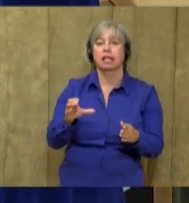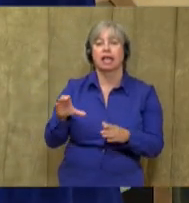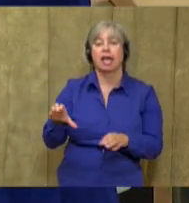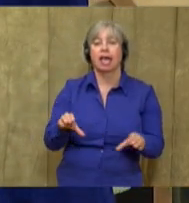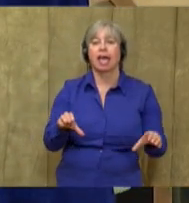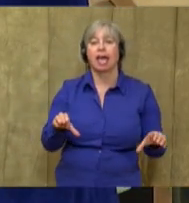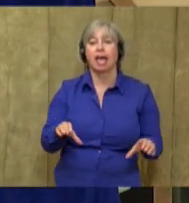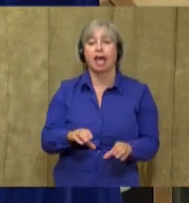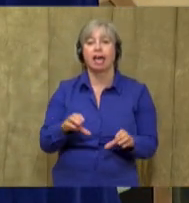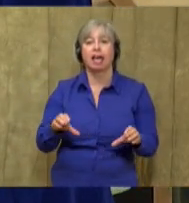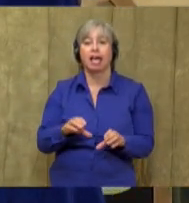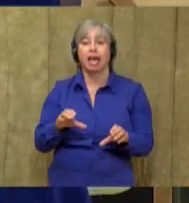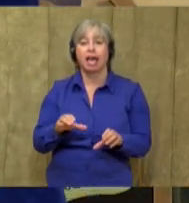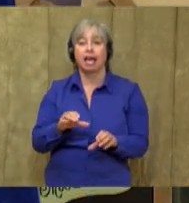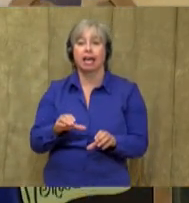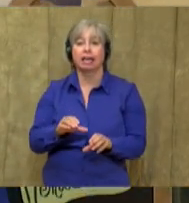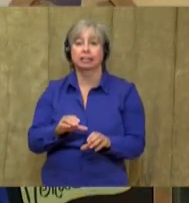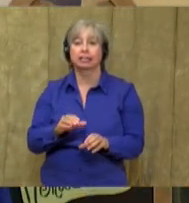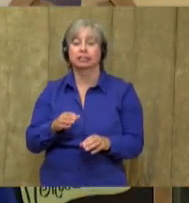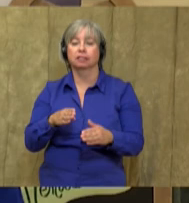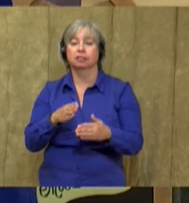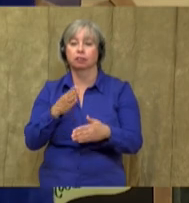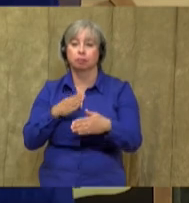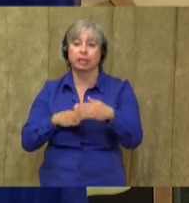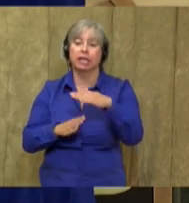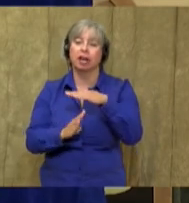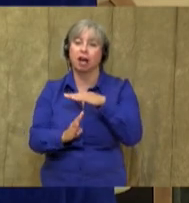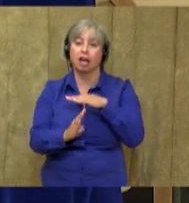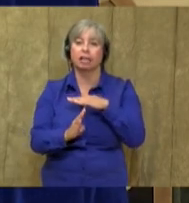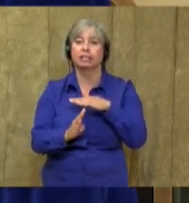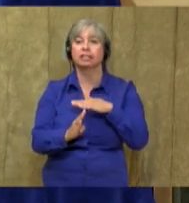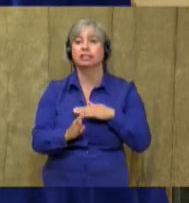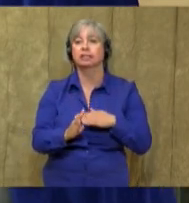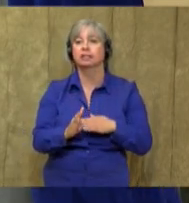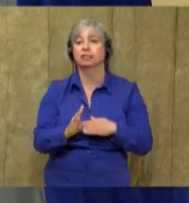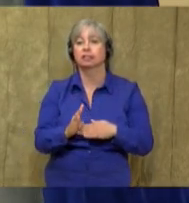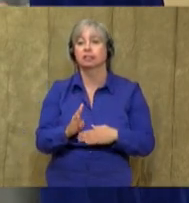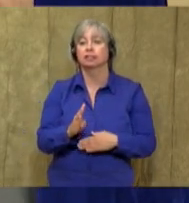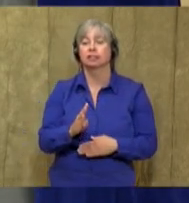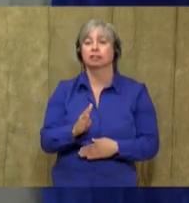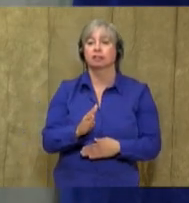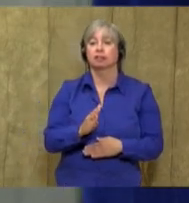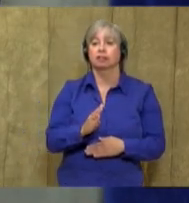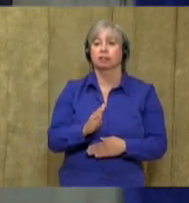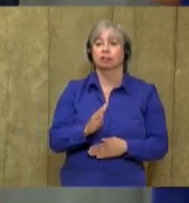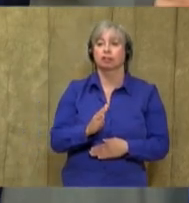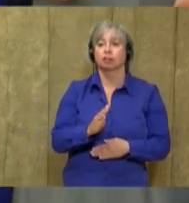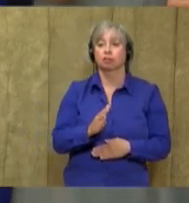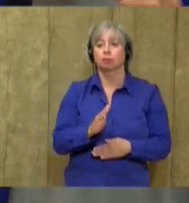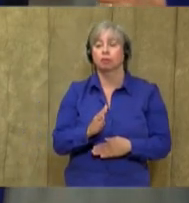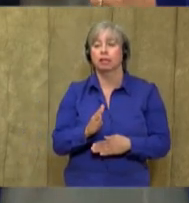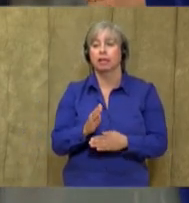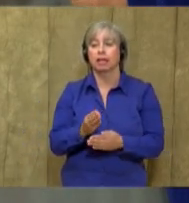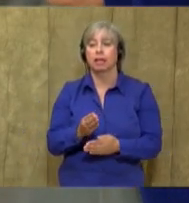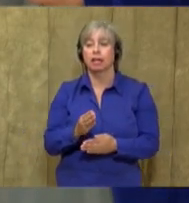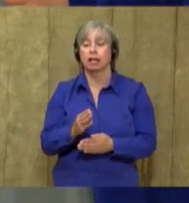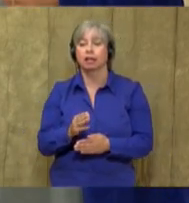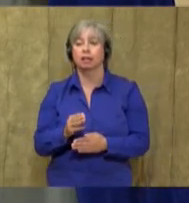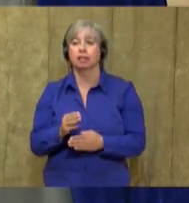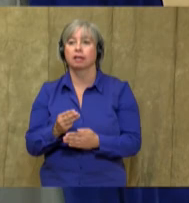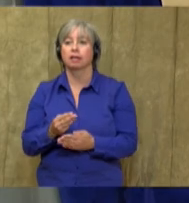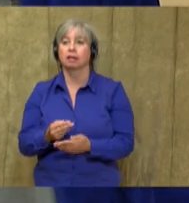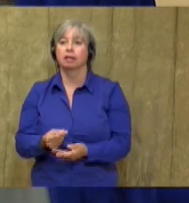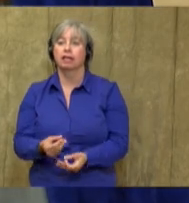sake, because he needed to be a good example for the people. But you'll read a lot about The Prince. It's a very, some people say, controversial